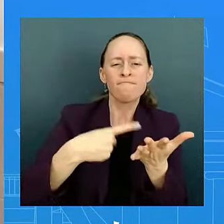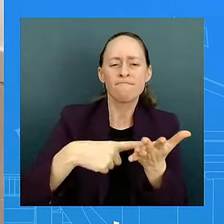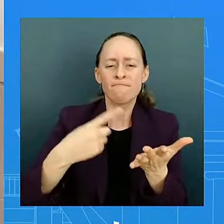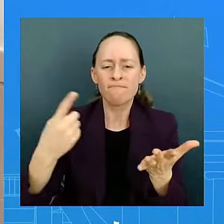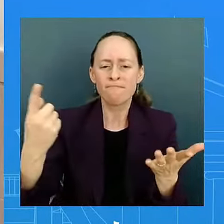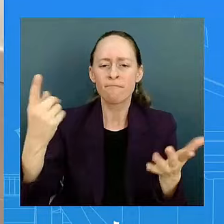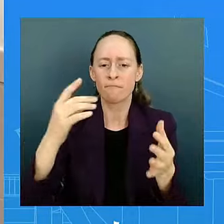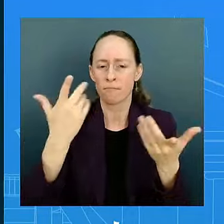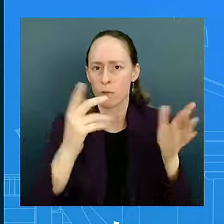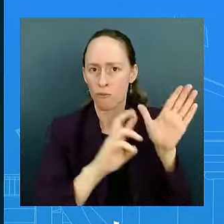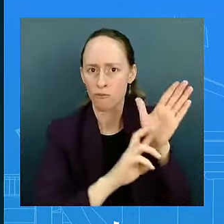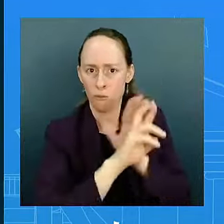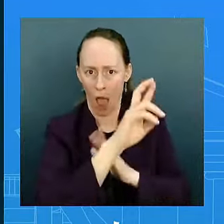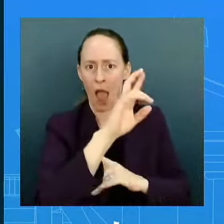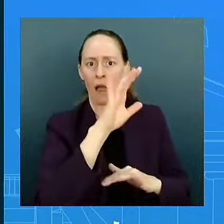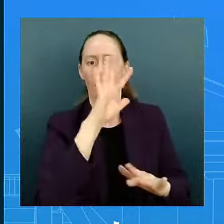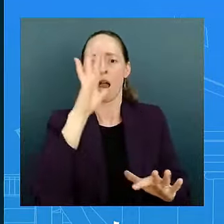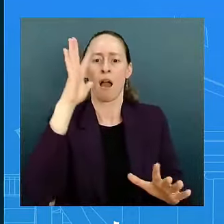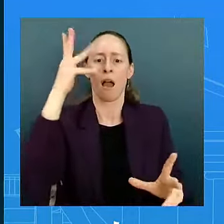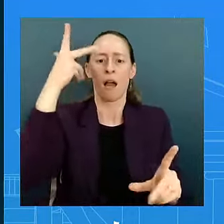personnel?